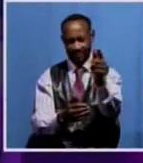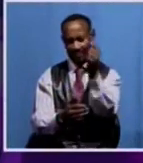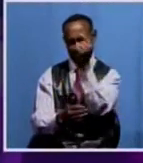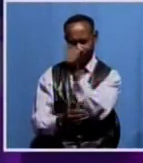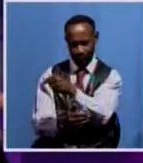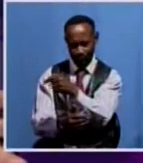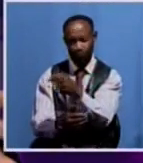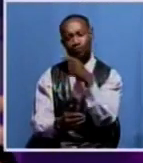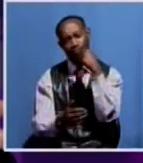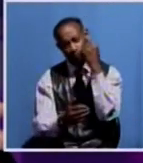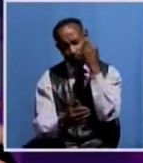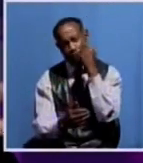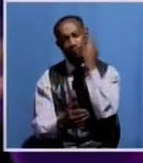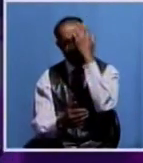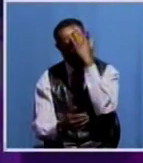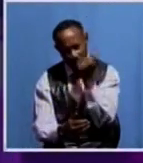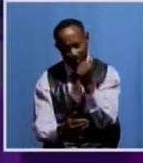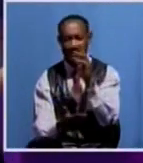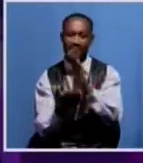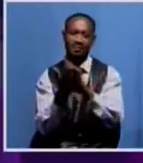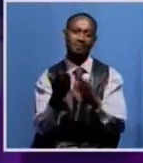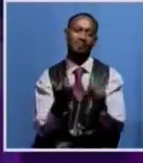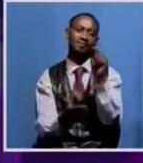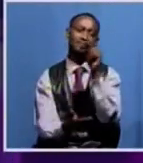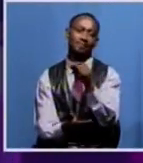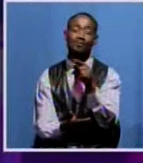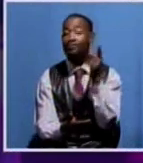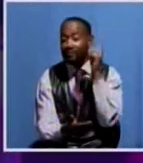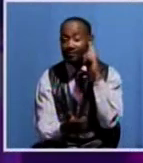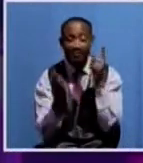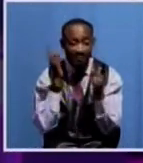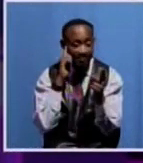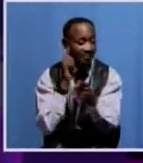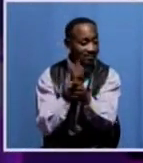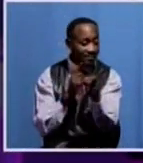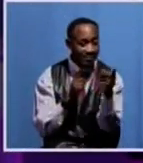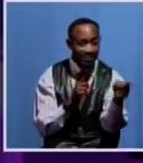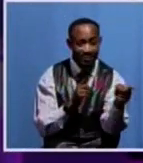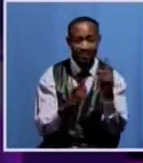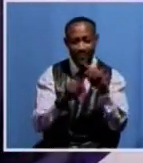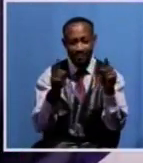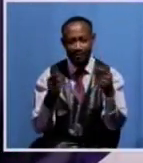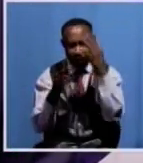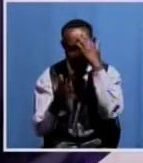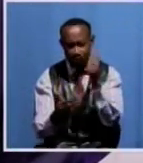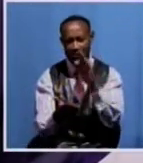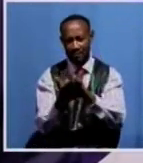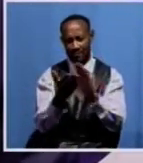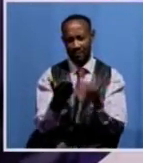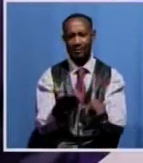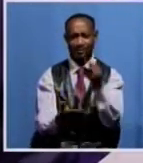mean, where is the assurance now that, look, you heard all this, now you're getting your money? Yeah. Well, firstly, Honorable